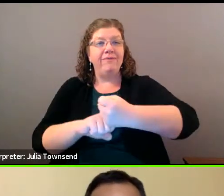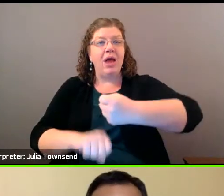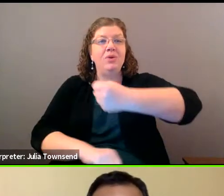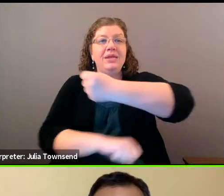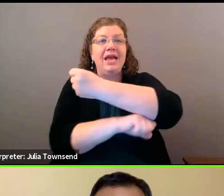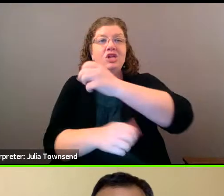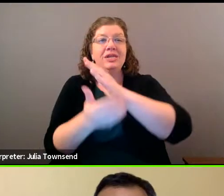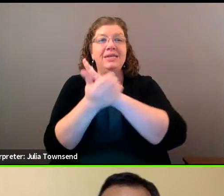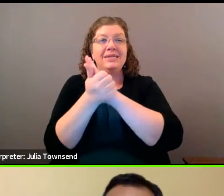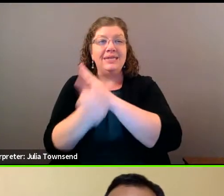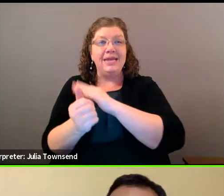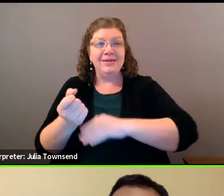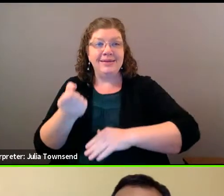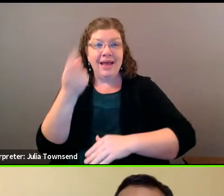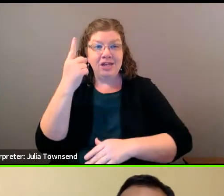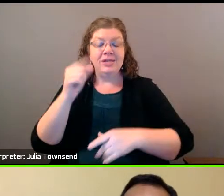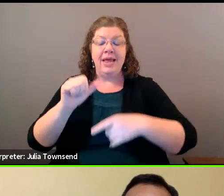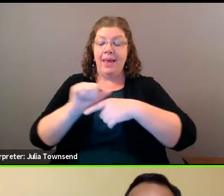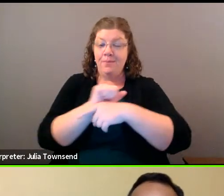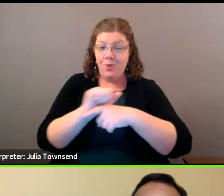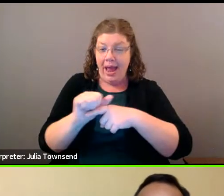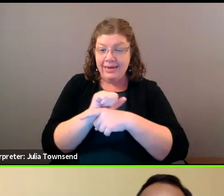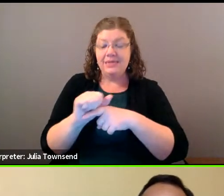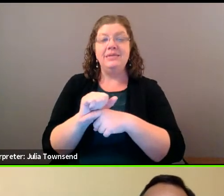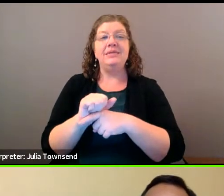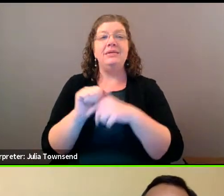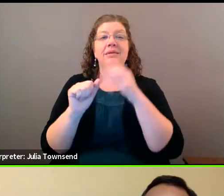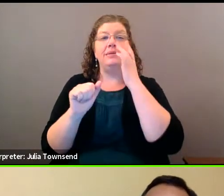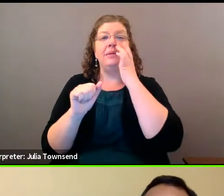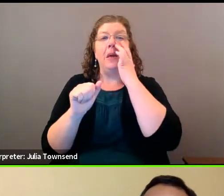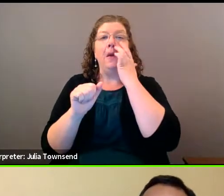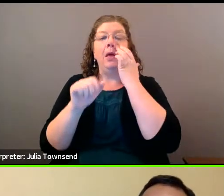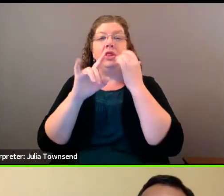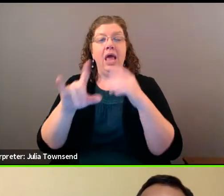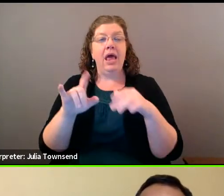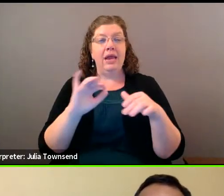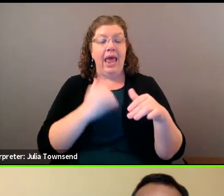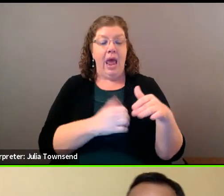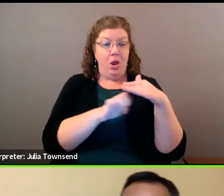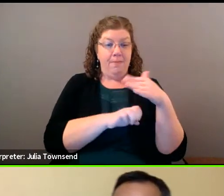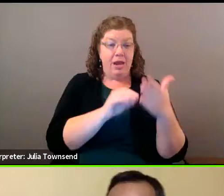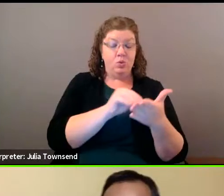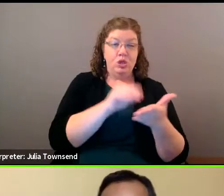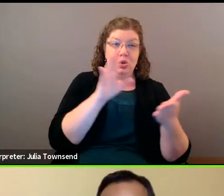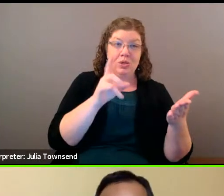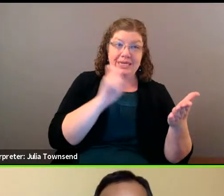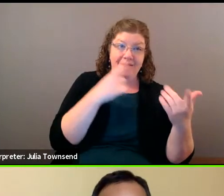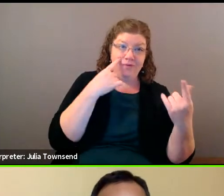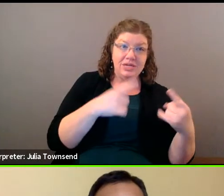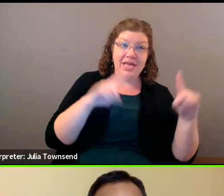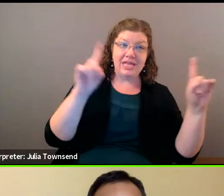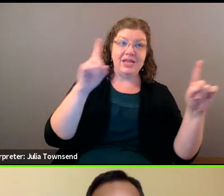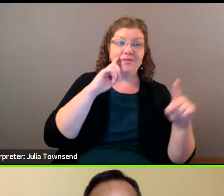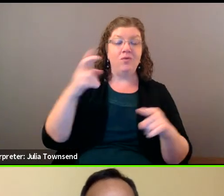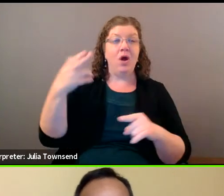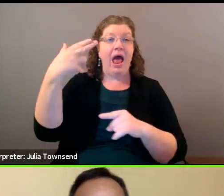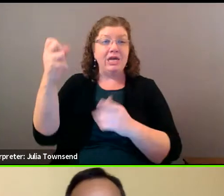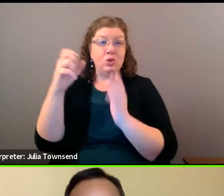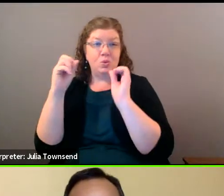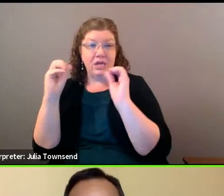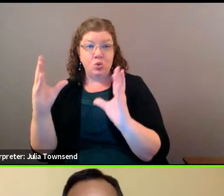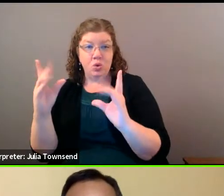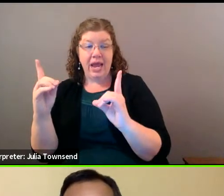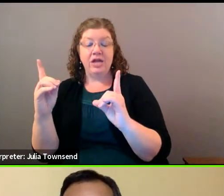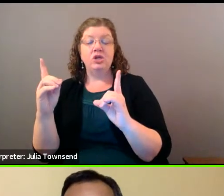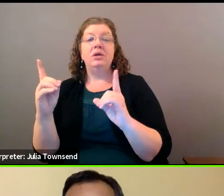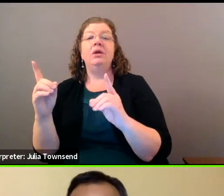skills and understandings and practices that our elementary students need to be successful in secondary education, but